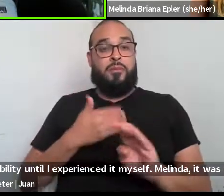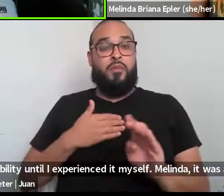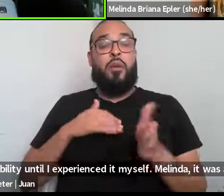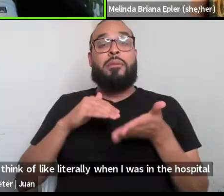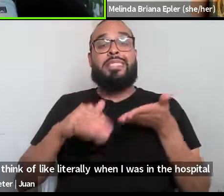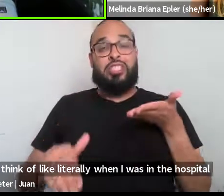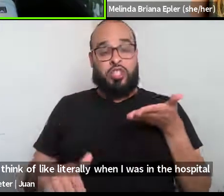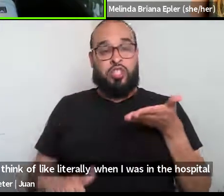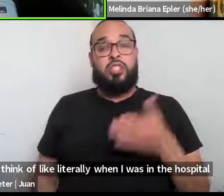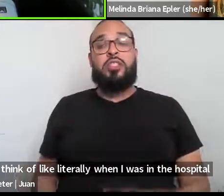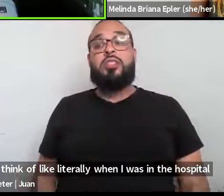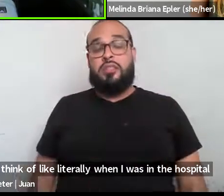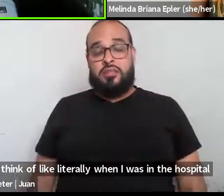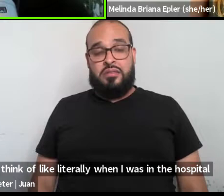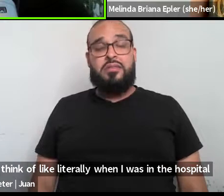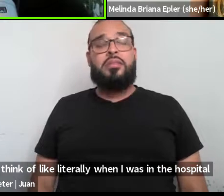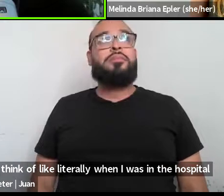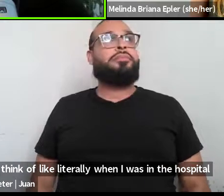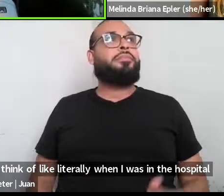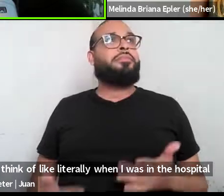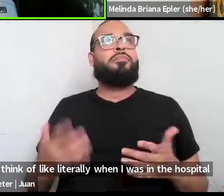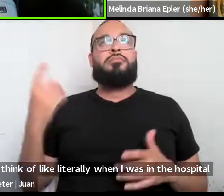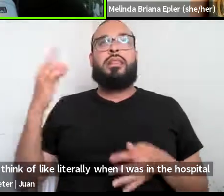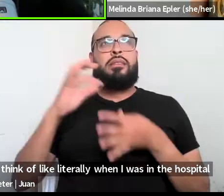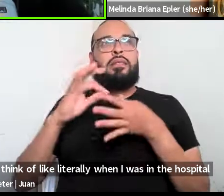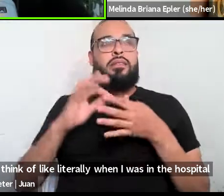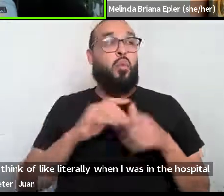discharged, they said something about me